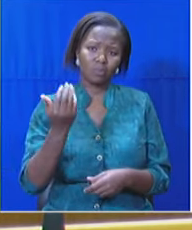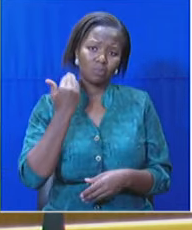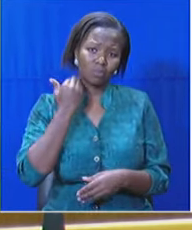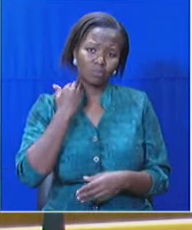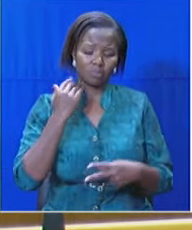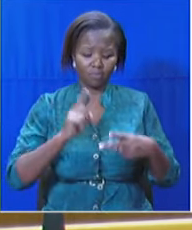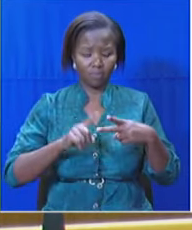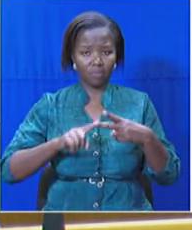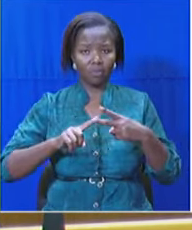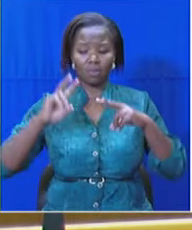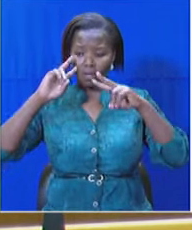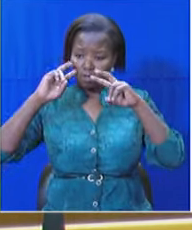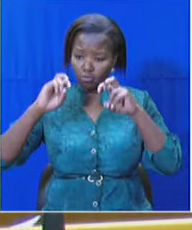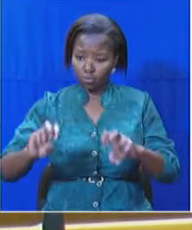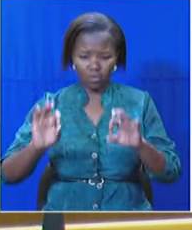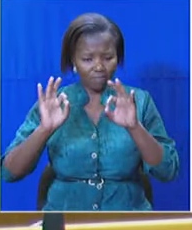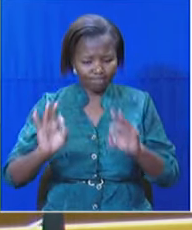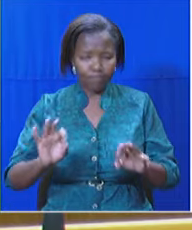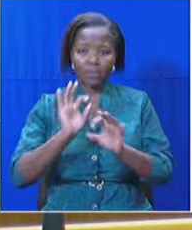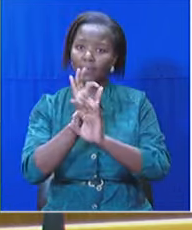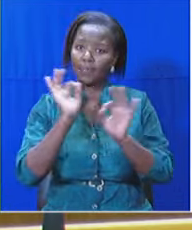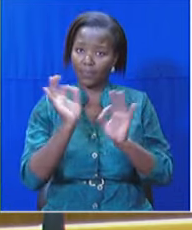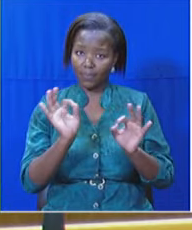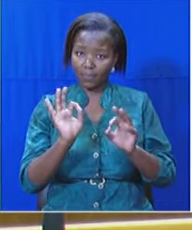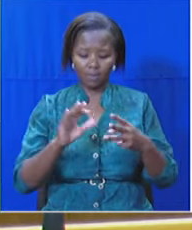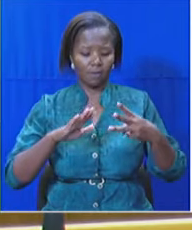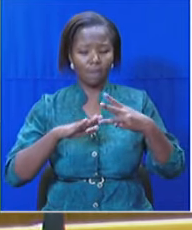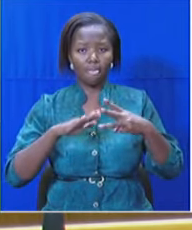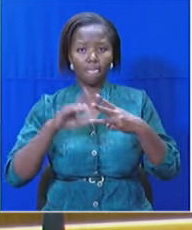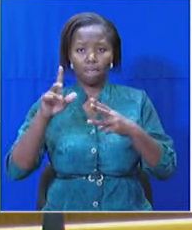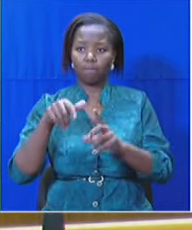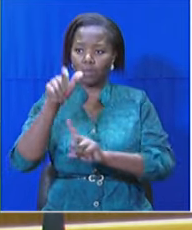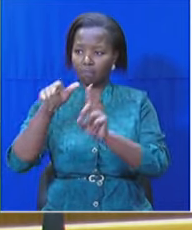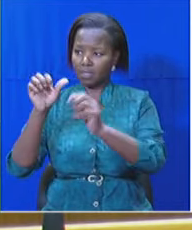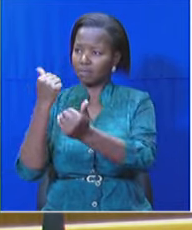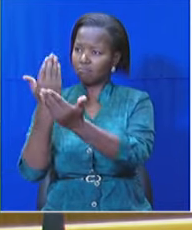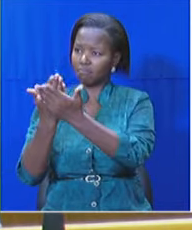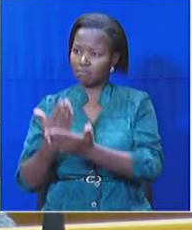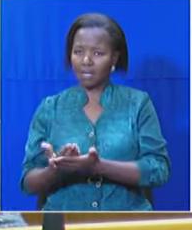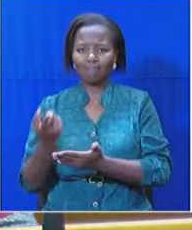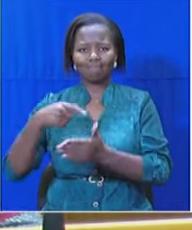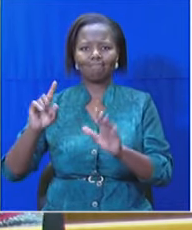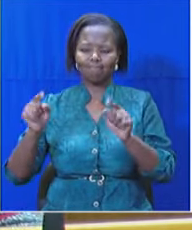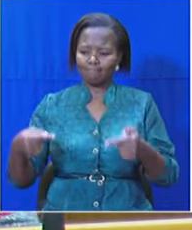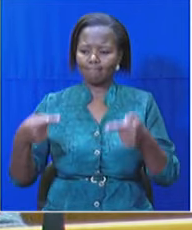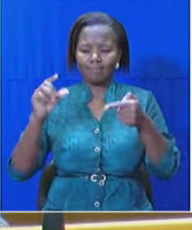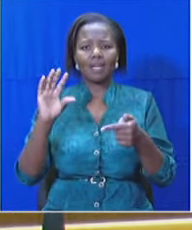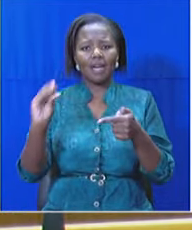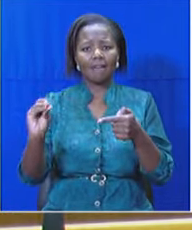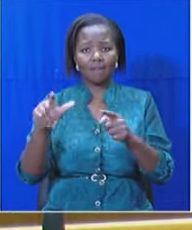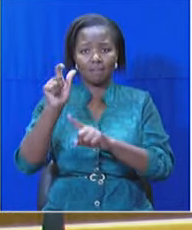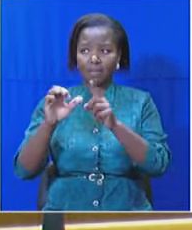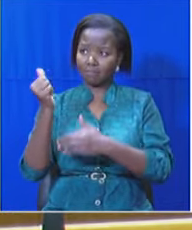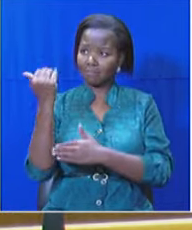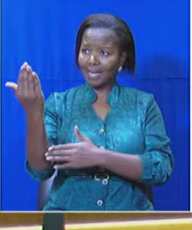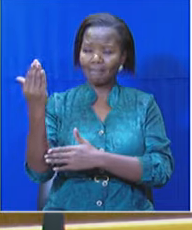adequate research capacity, conflicts between and within claimants, land claim cases that took long to be resolved by the